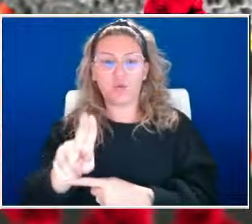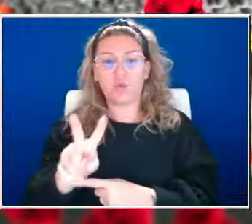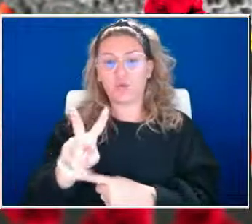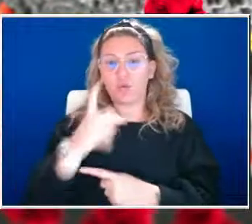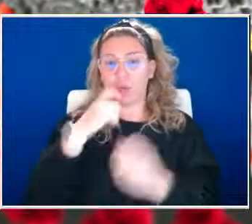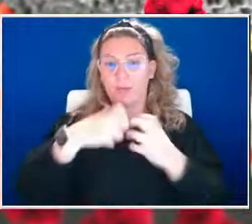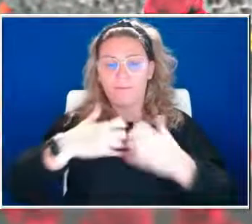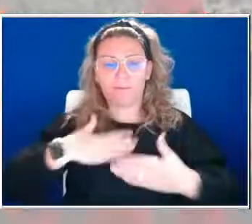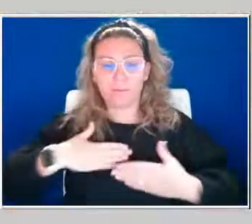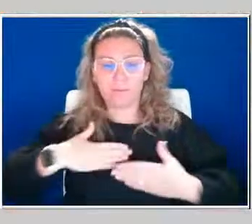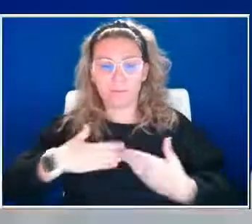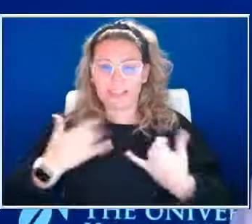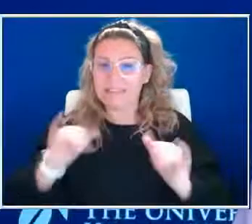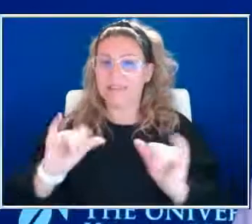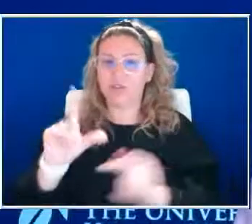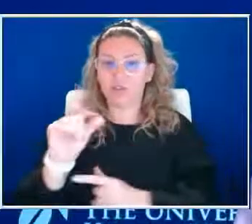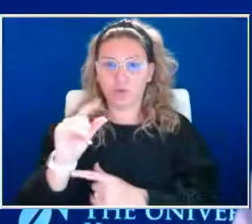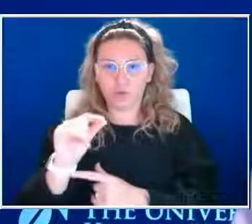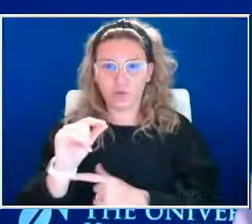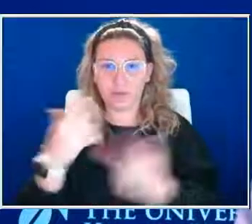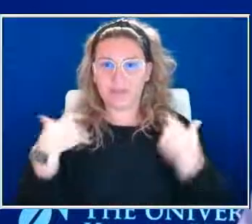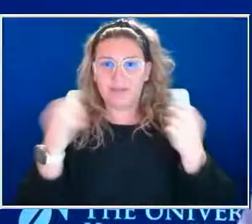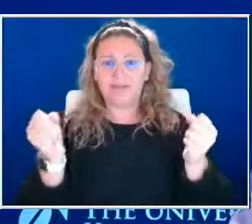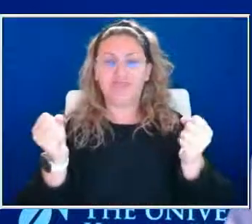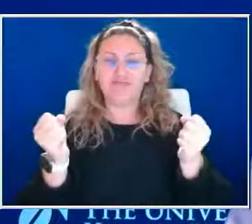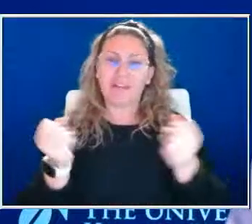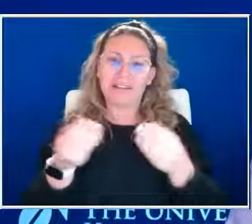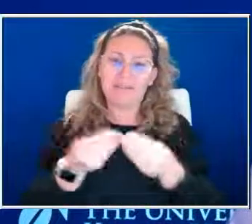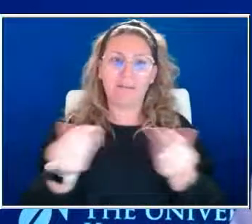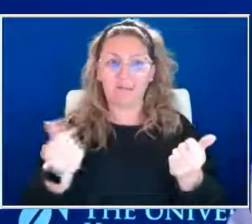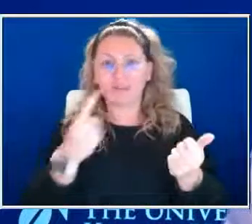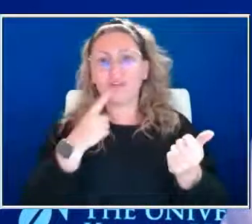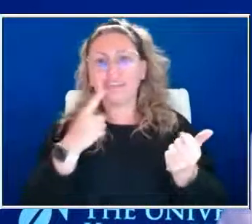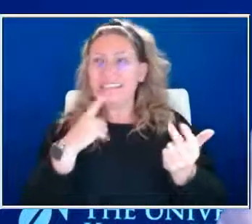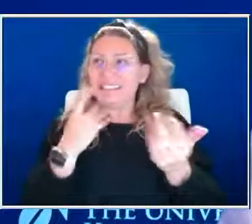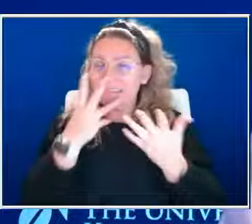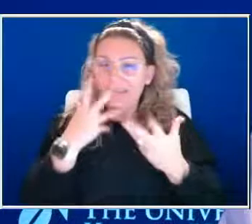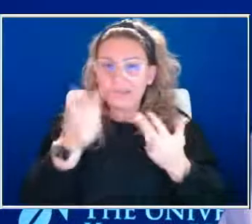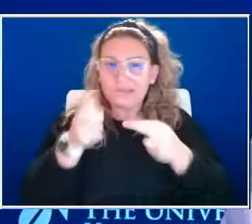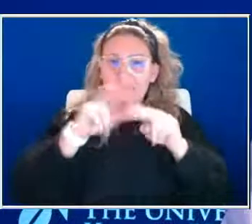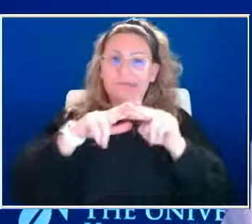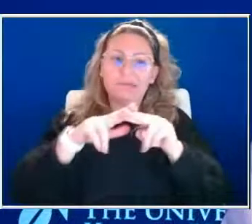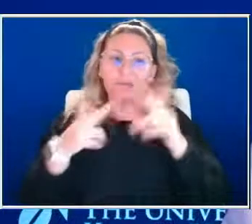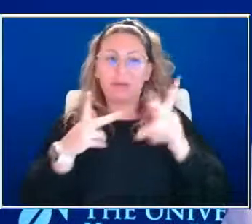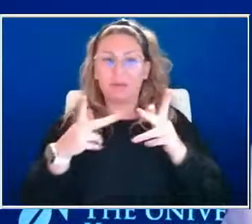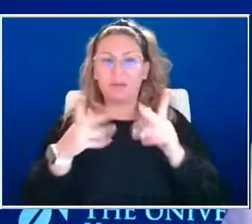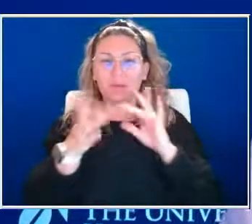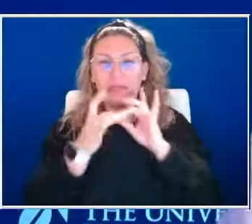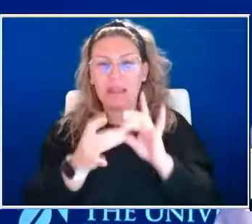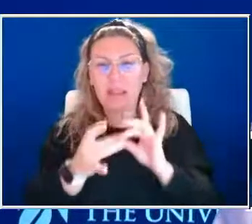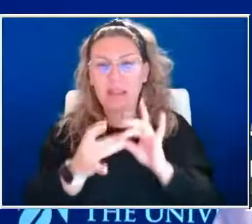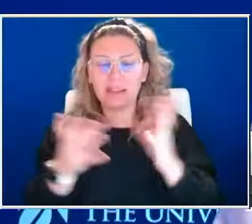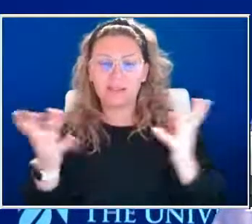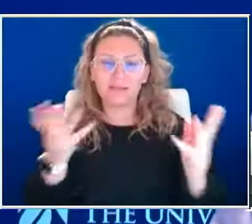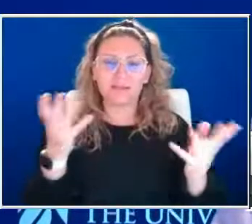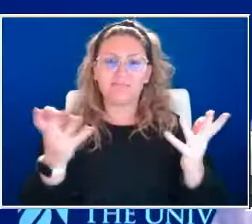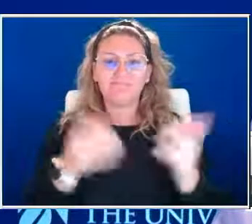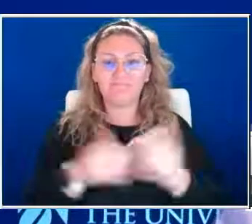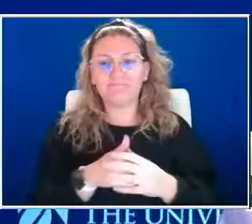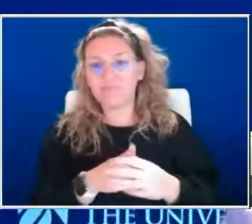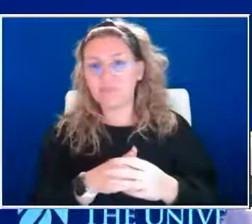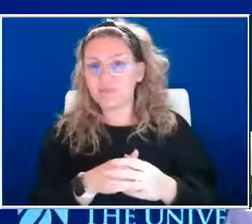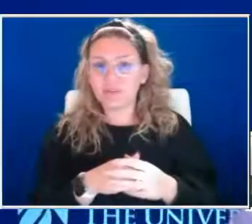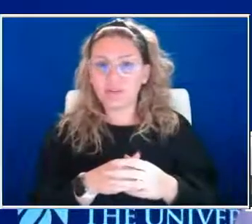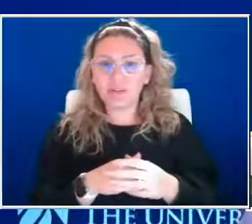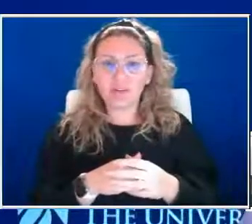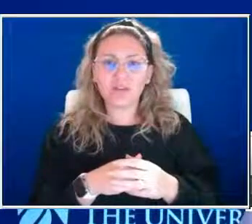as well. So unfortunately jumped up a little bit. It may just be due to some clerical